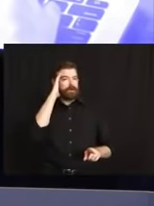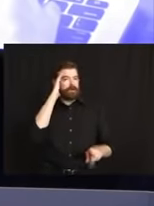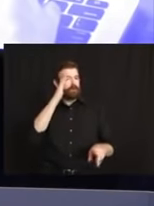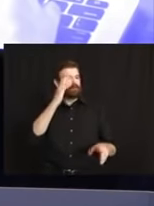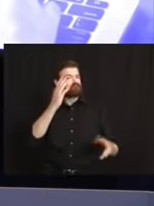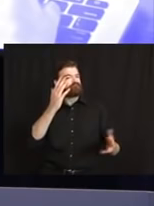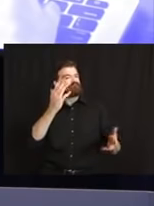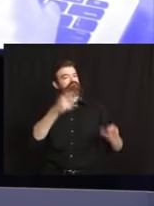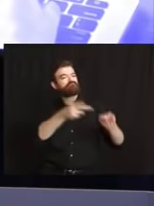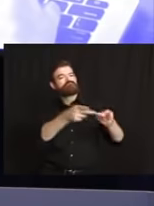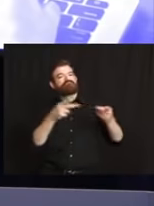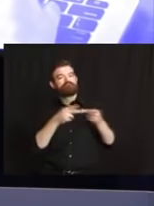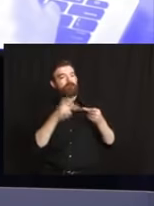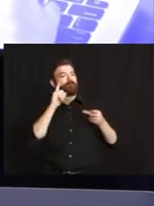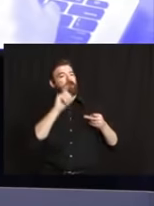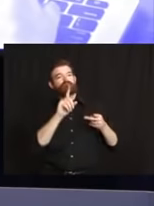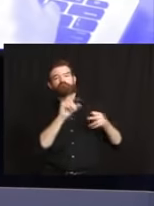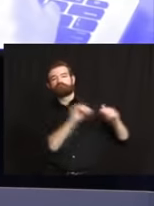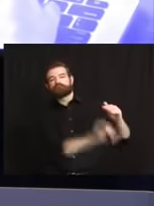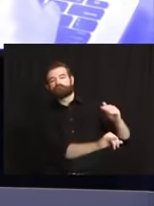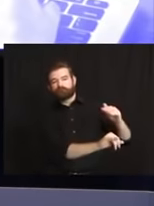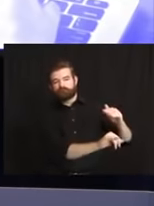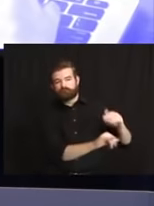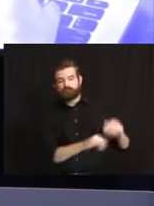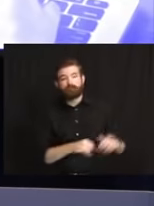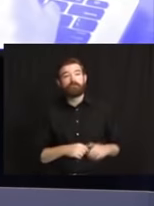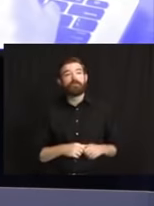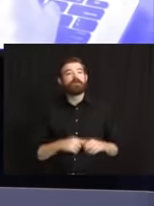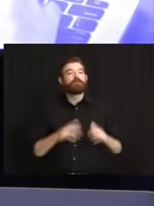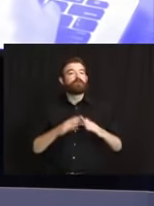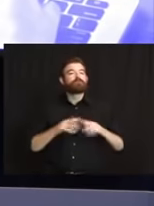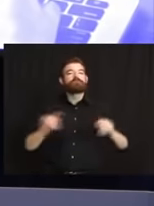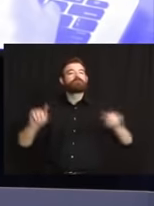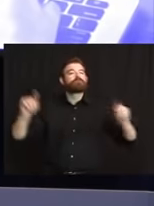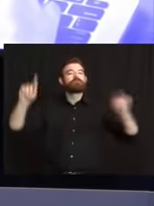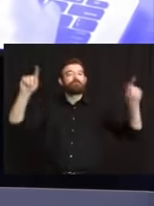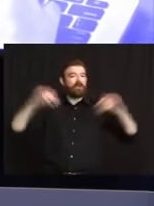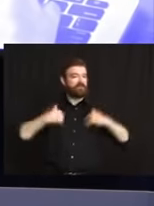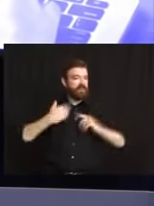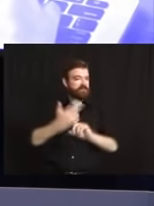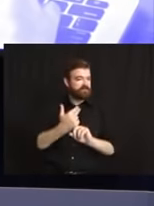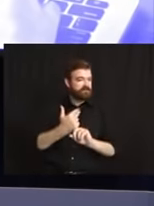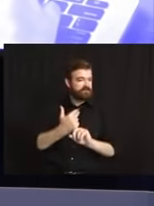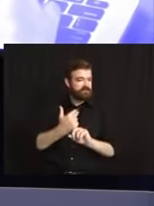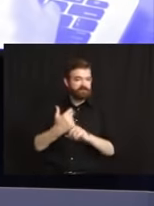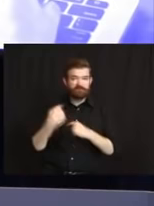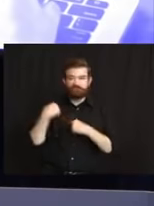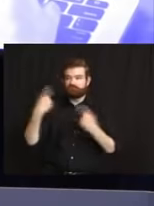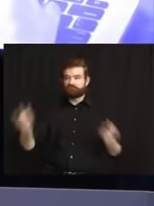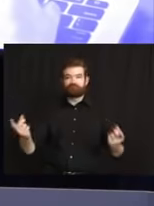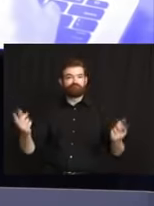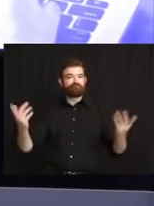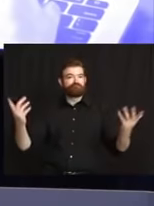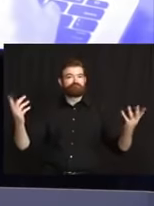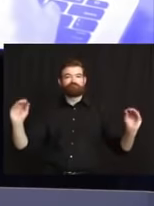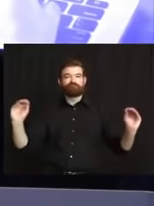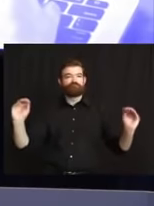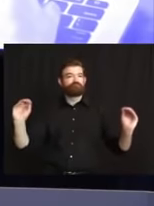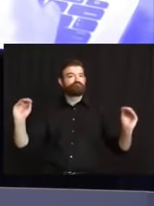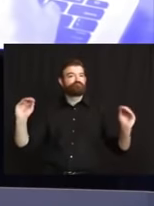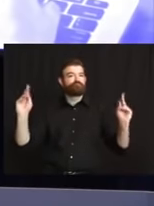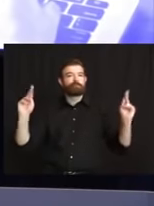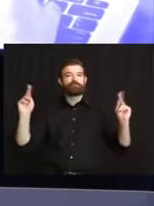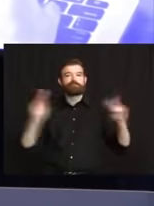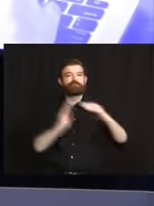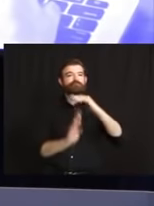municipalities. Most of them have brought up hotels, hotels that have been shuttered. We also have the field medical station in Atlantic City